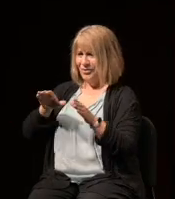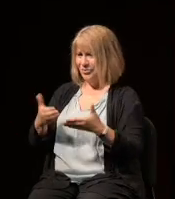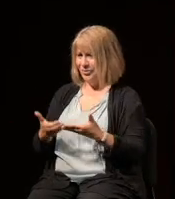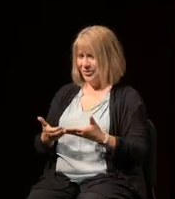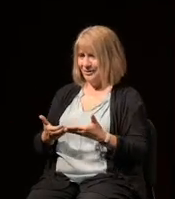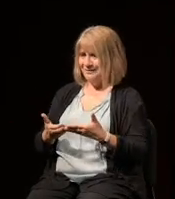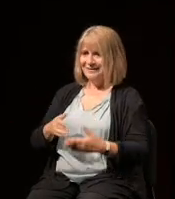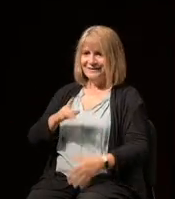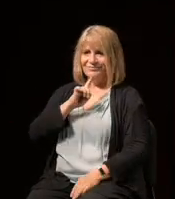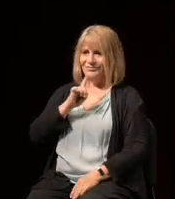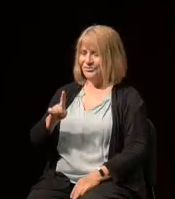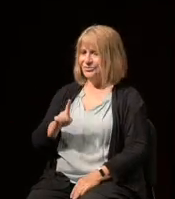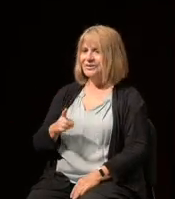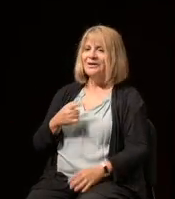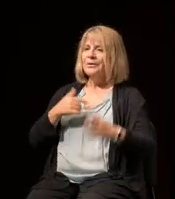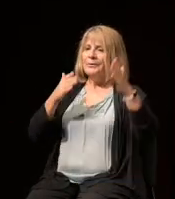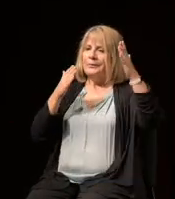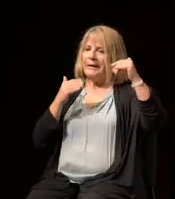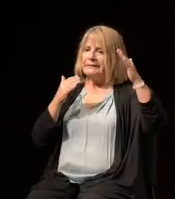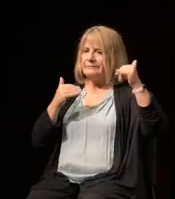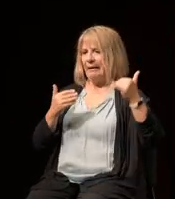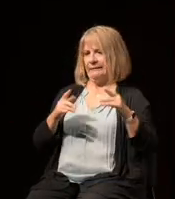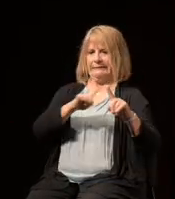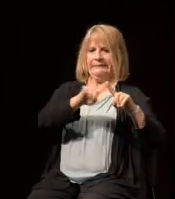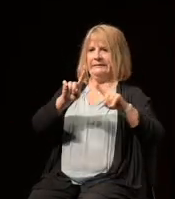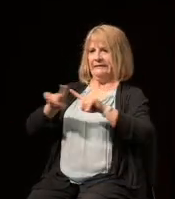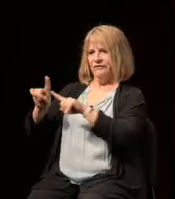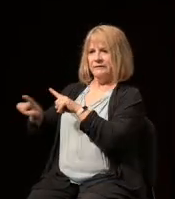those disparities that normally exist in our